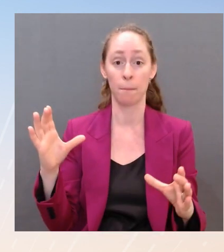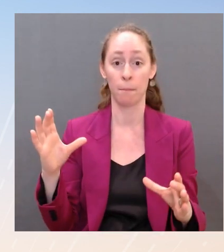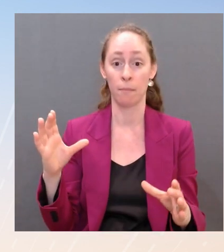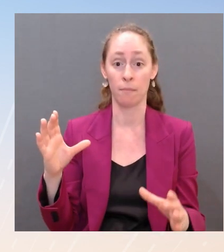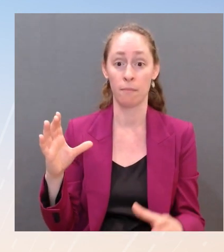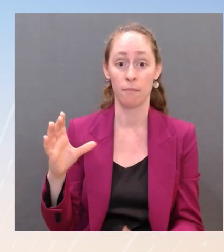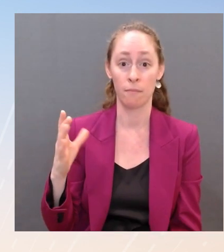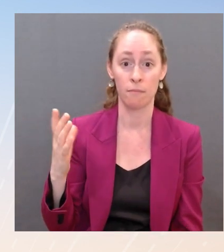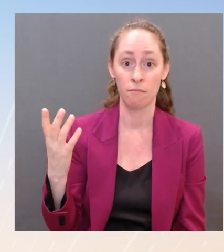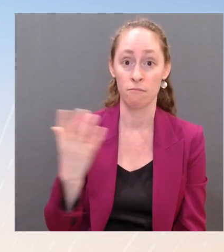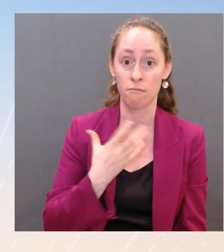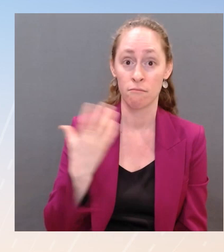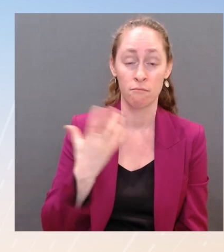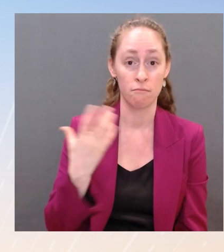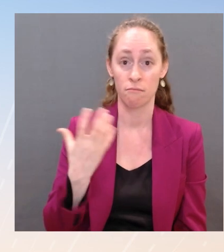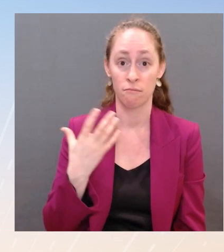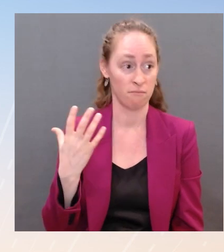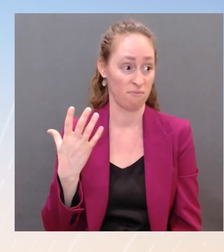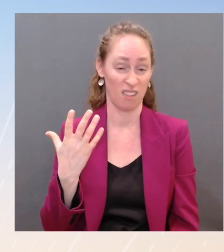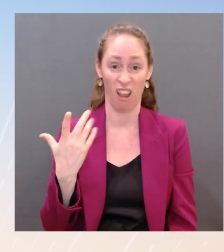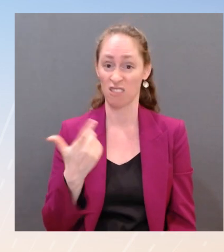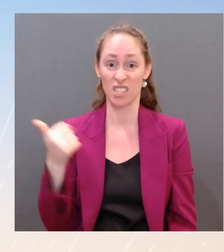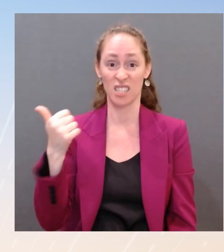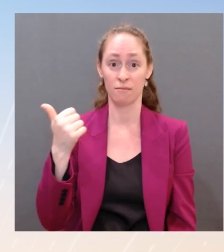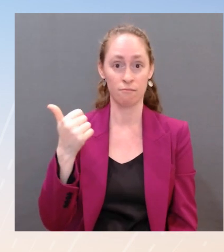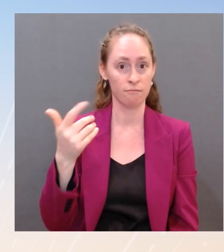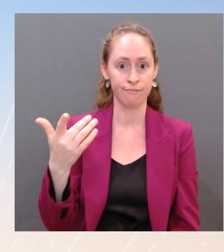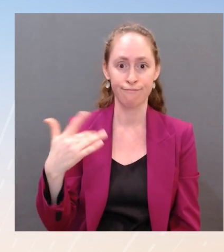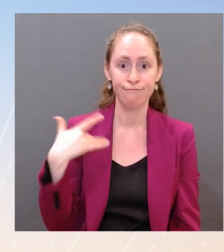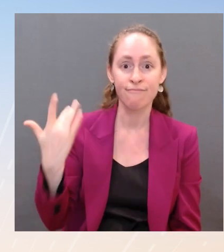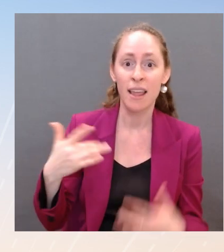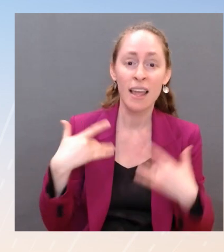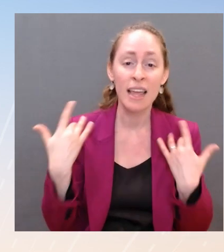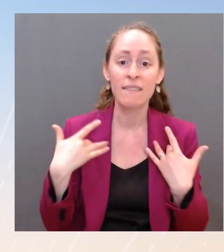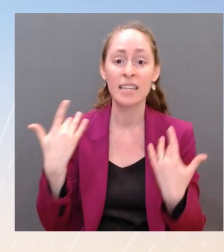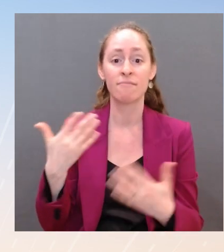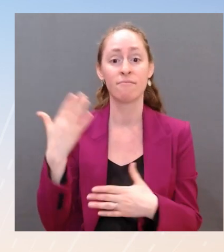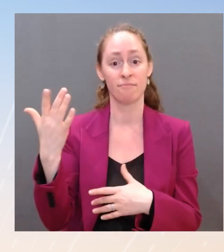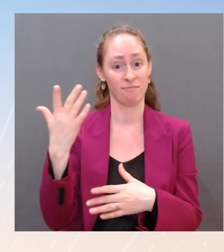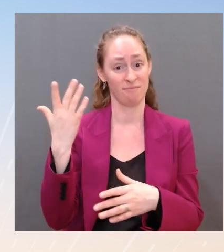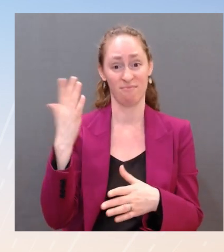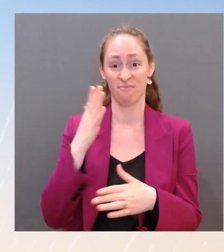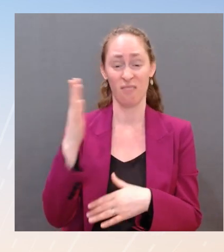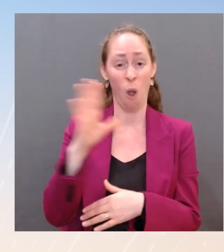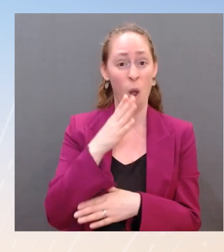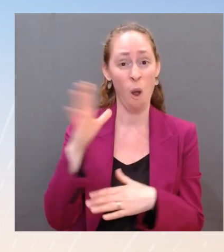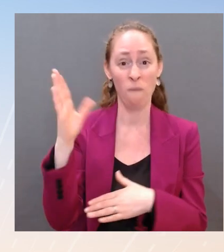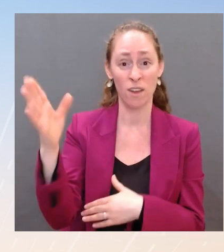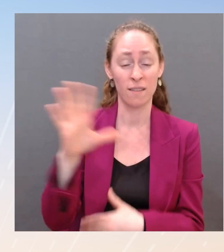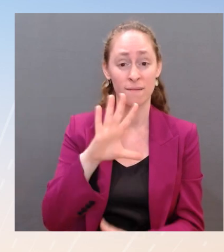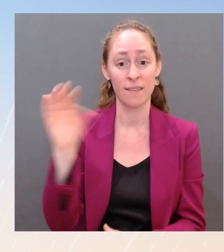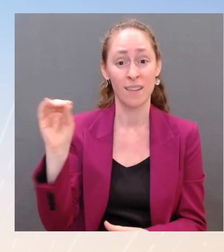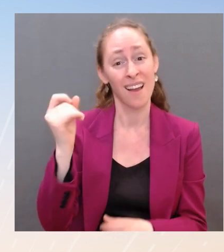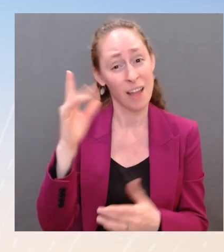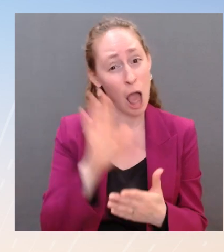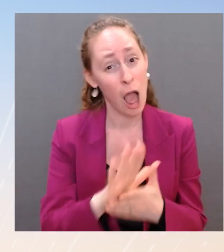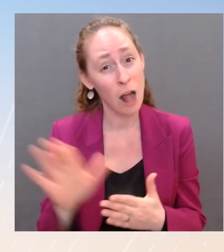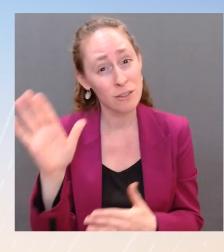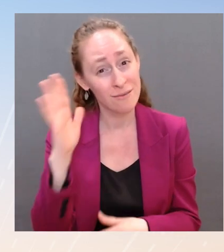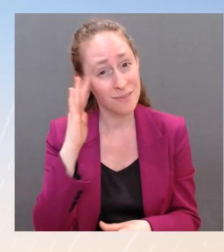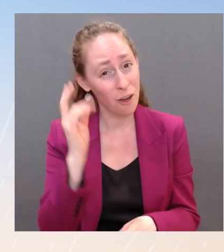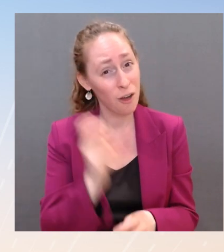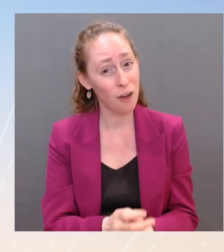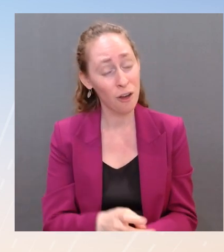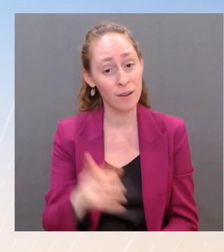out 50 plus people, which if you went to college, you know that's a hard thing to do at clubs, unless it's a party. So